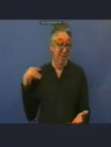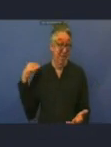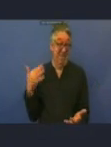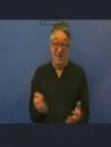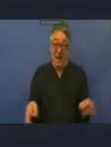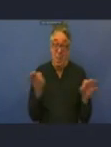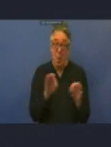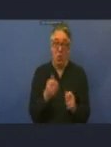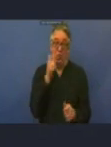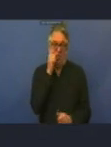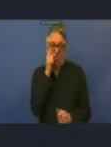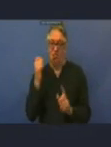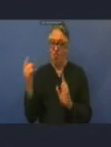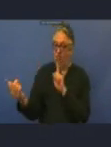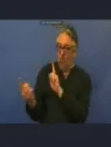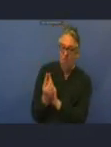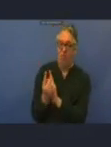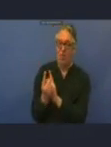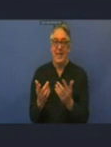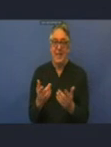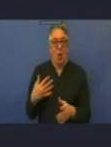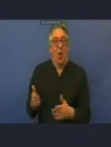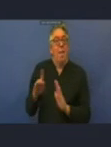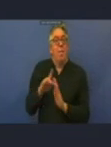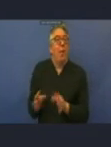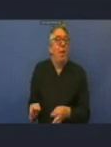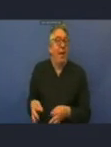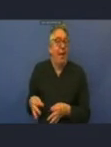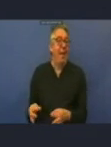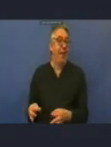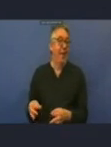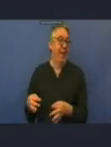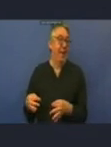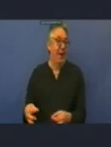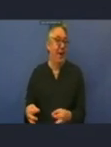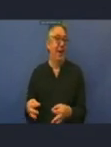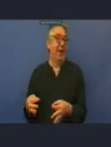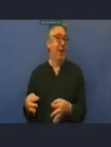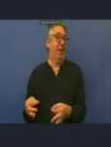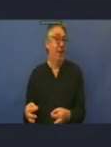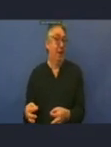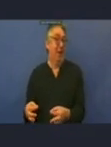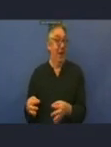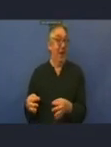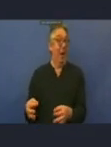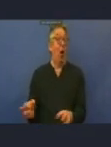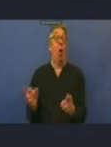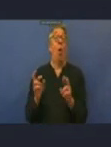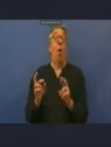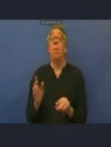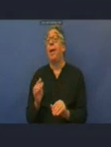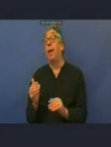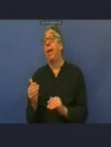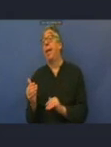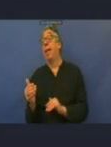why we keep this program in our table, and we hope that in the future we can